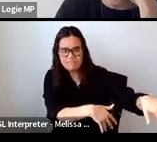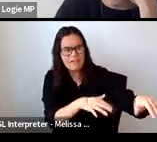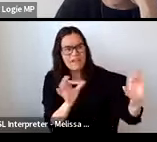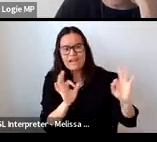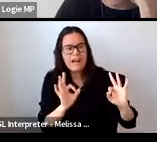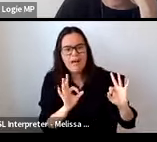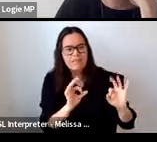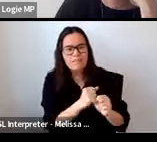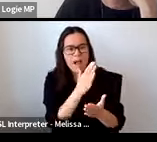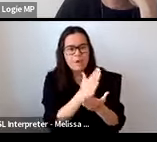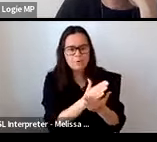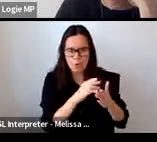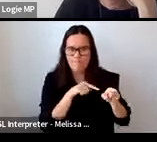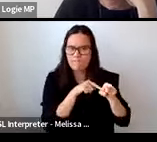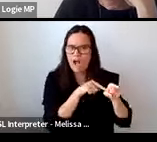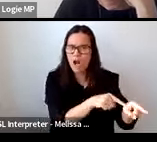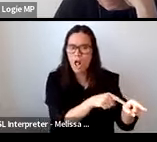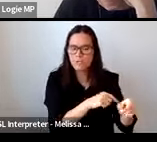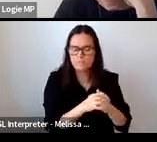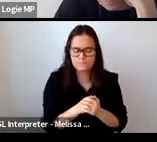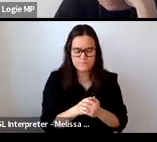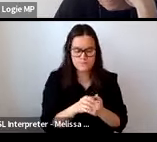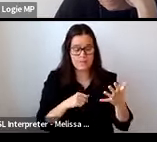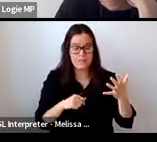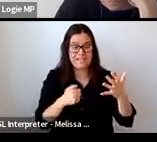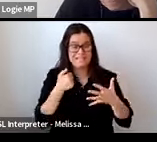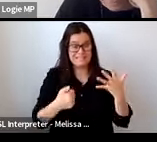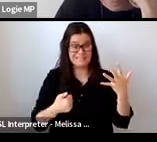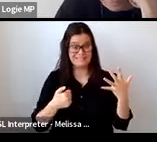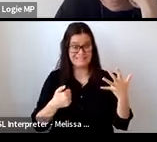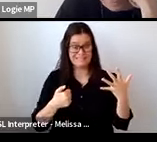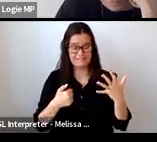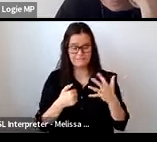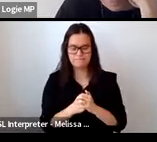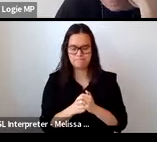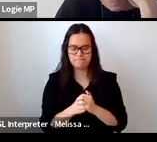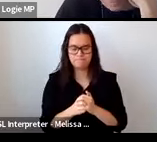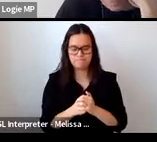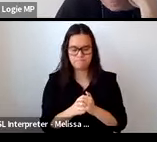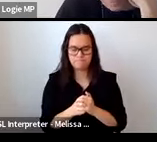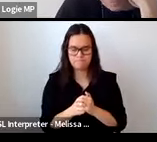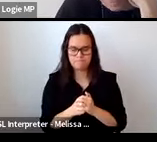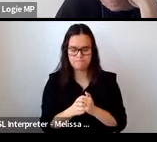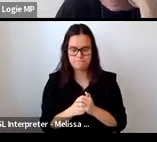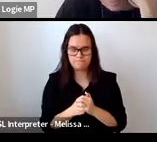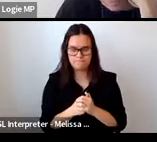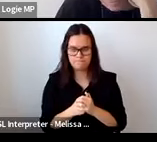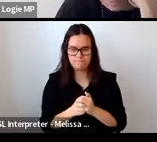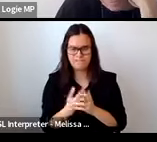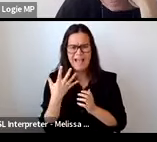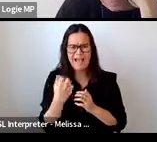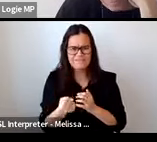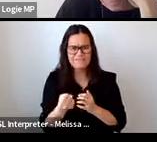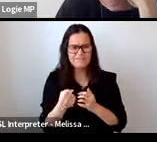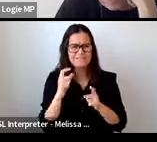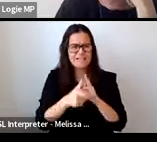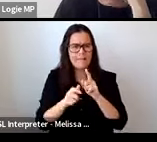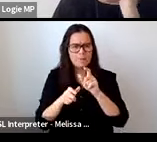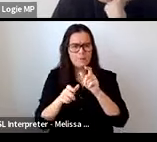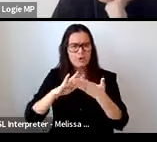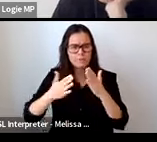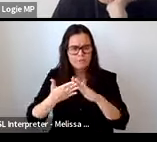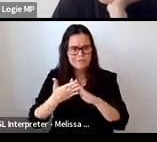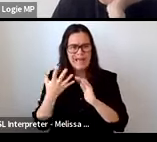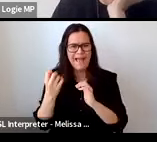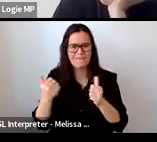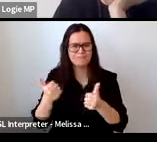them. 6, correct the disproportionate level of poverty among disabled people